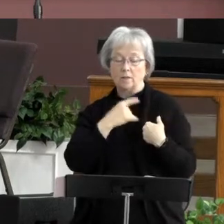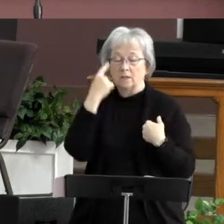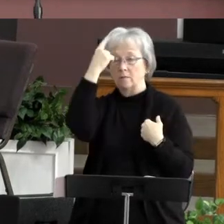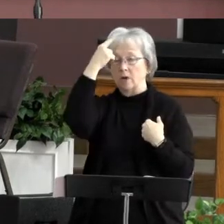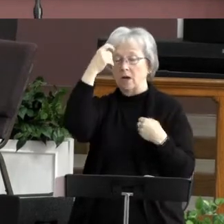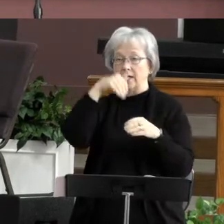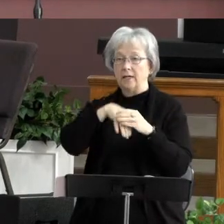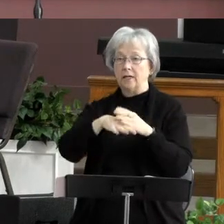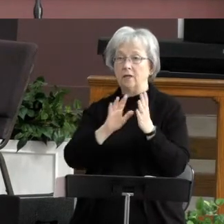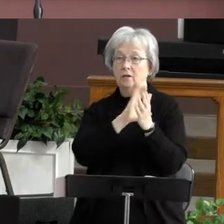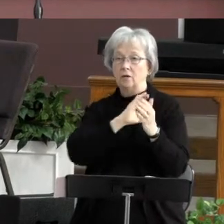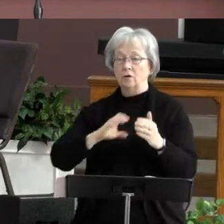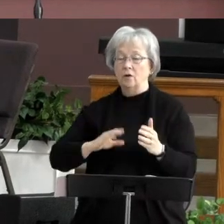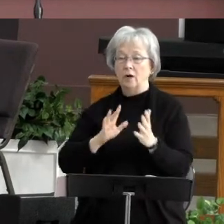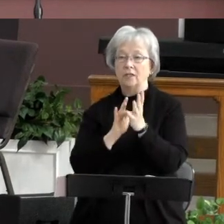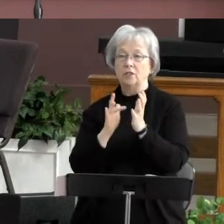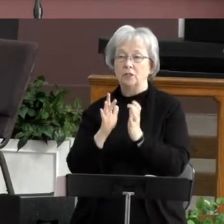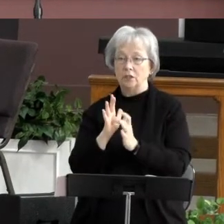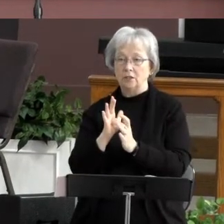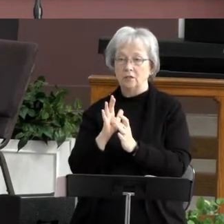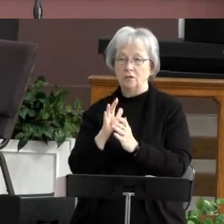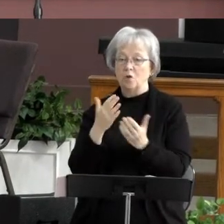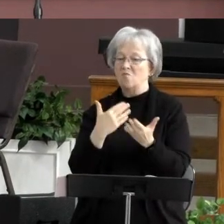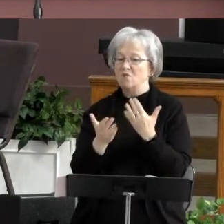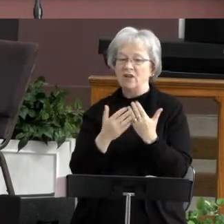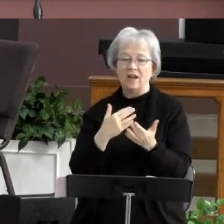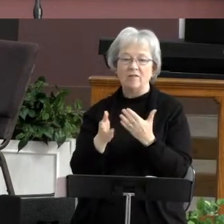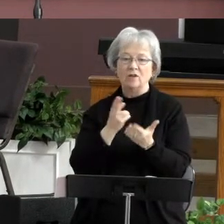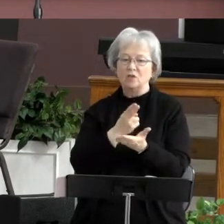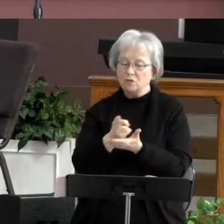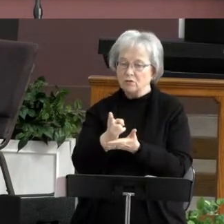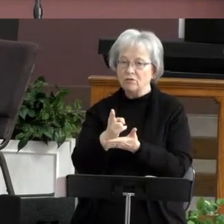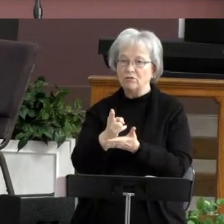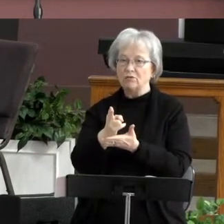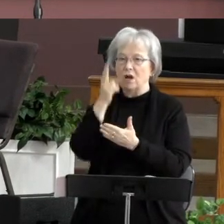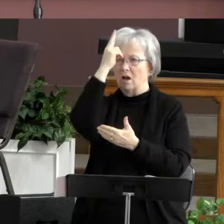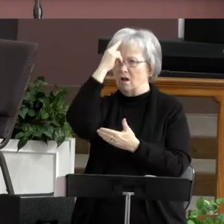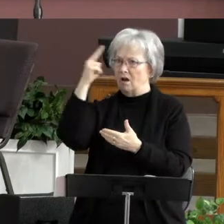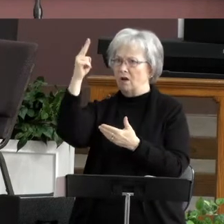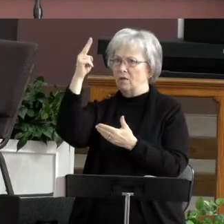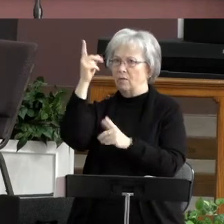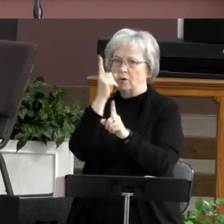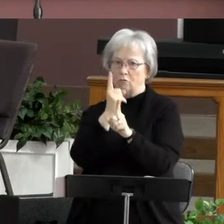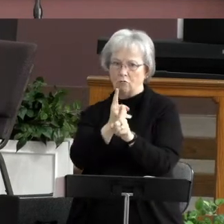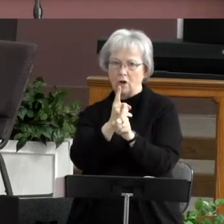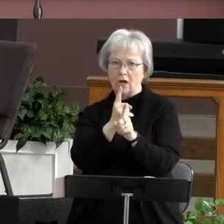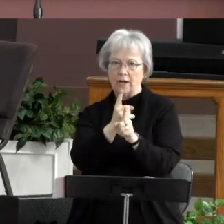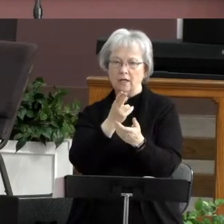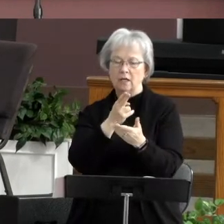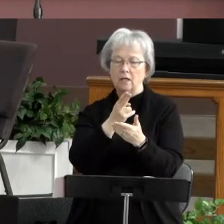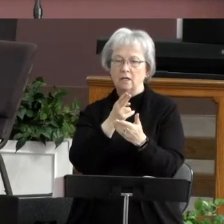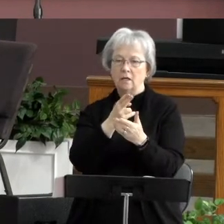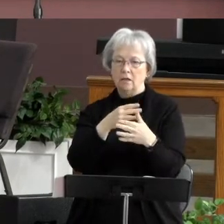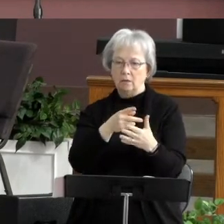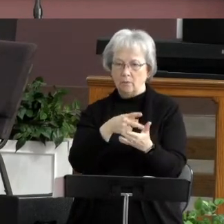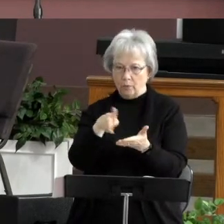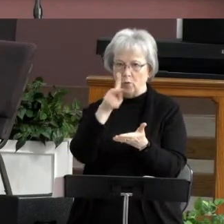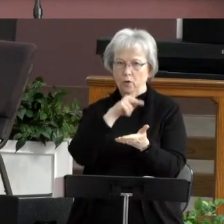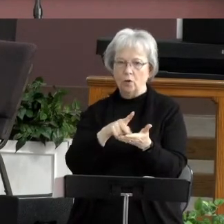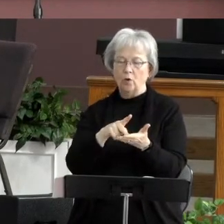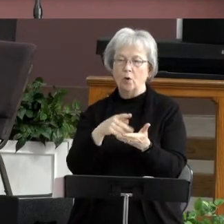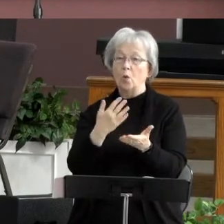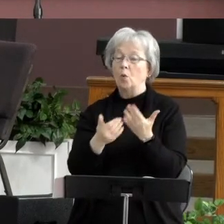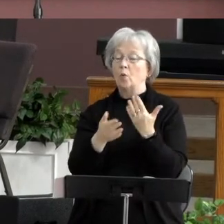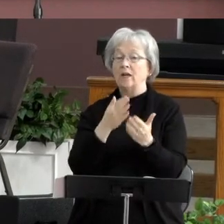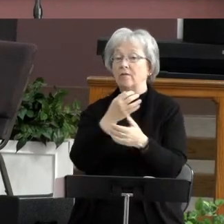true, whatever is honorable, whatever is right, whatever is pure, whatever is lovely, whatever